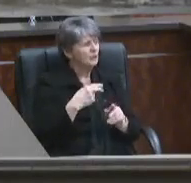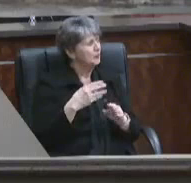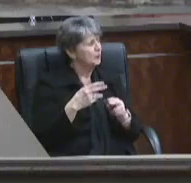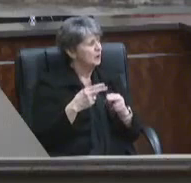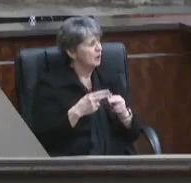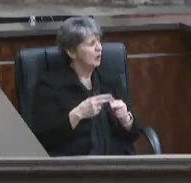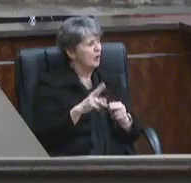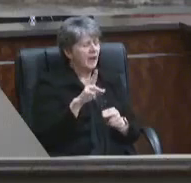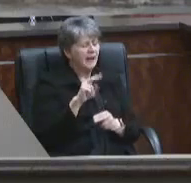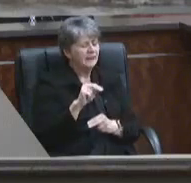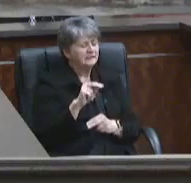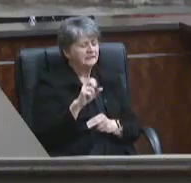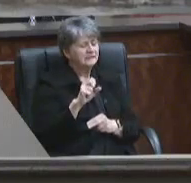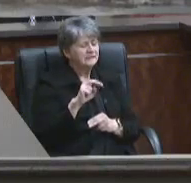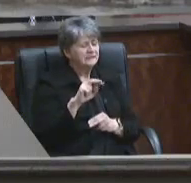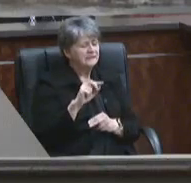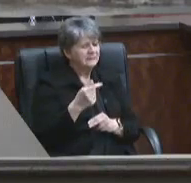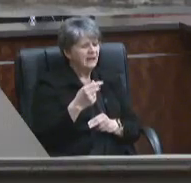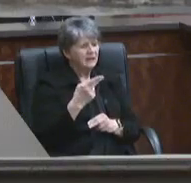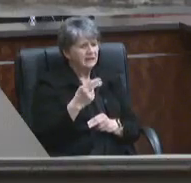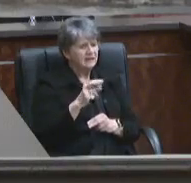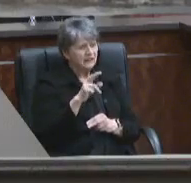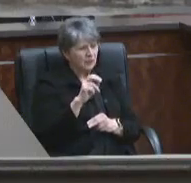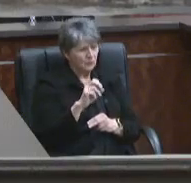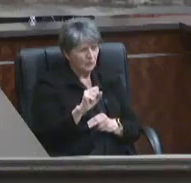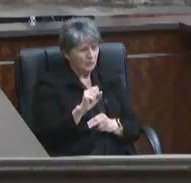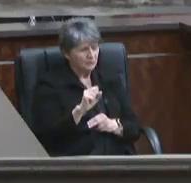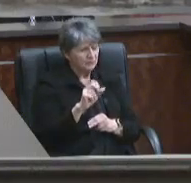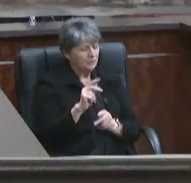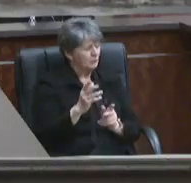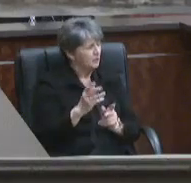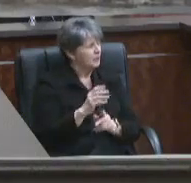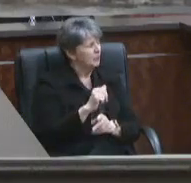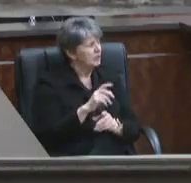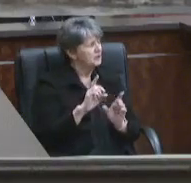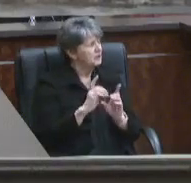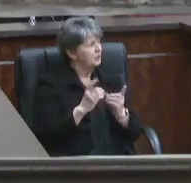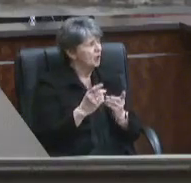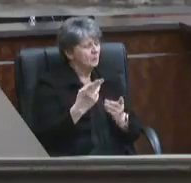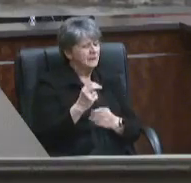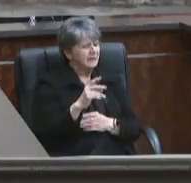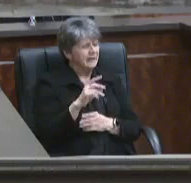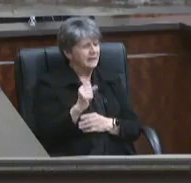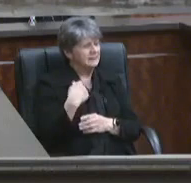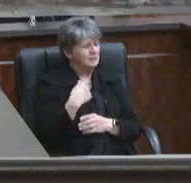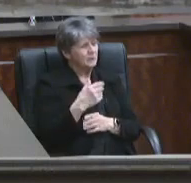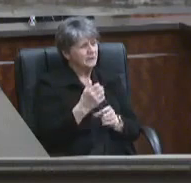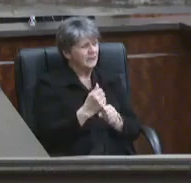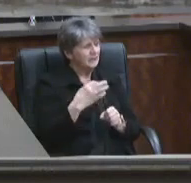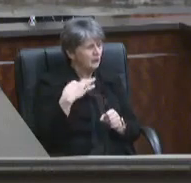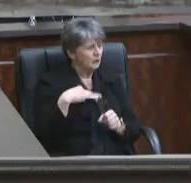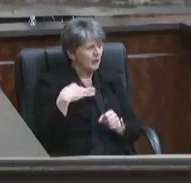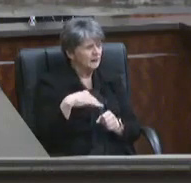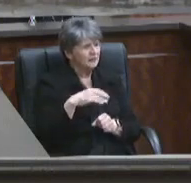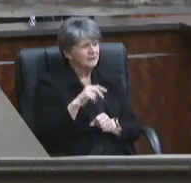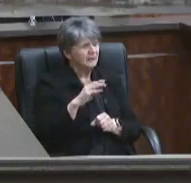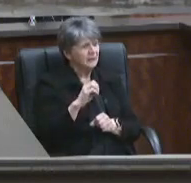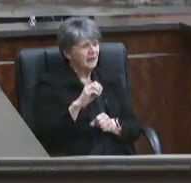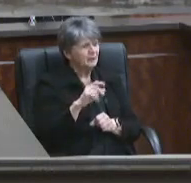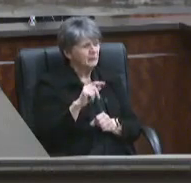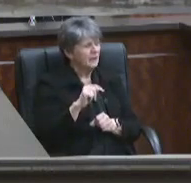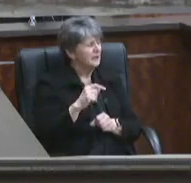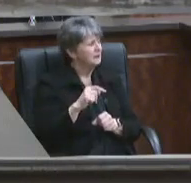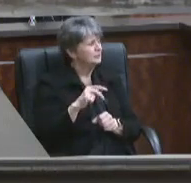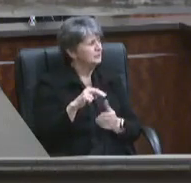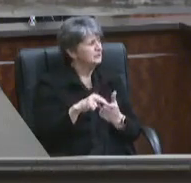heroes. Everyone here, all the department heads, as I mentioned previously, we tend to get the credit, we get the limelight, we stand before you and we